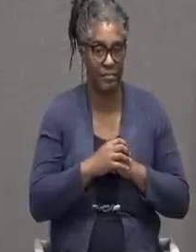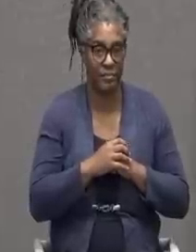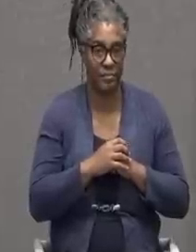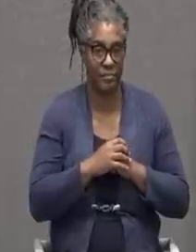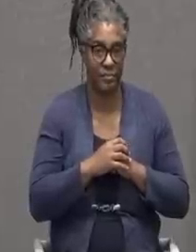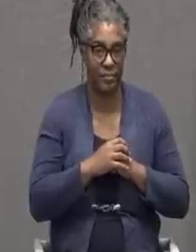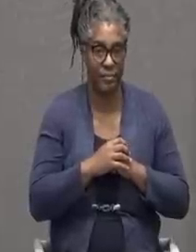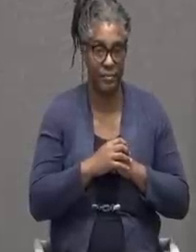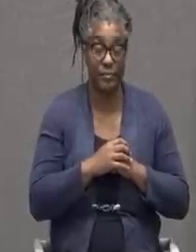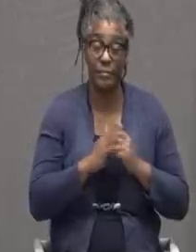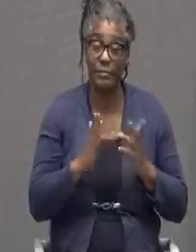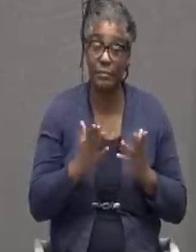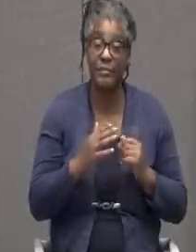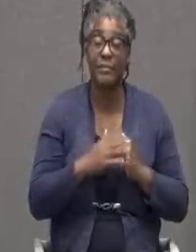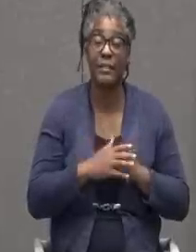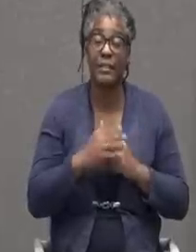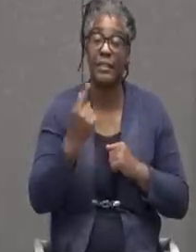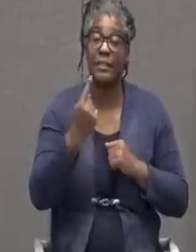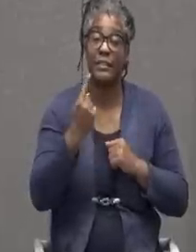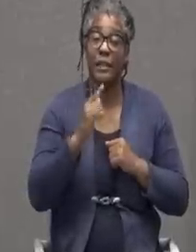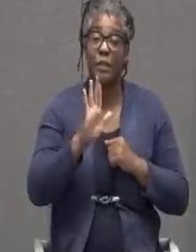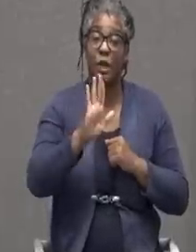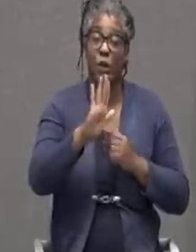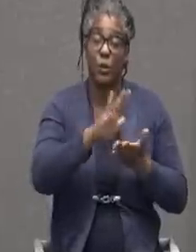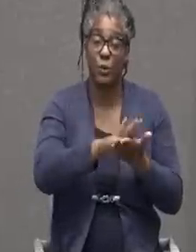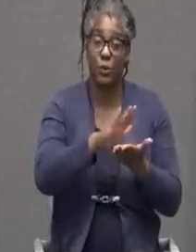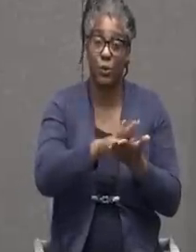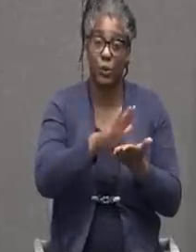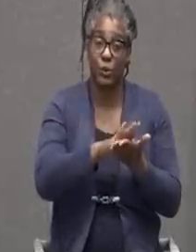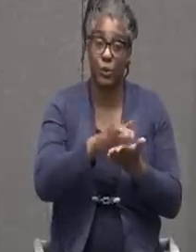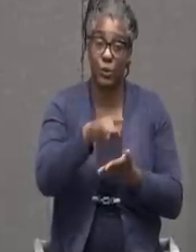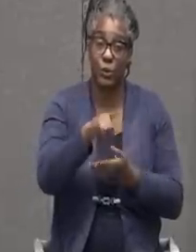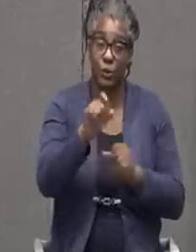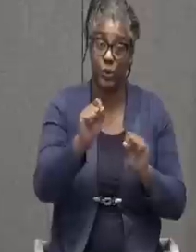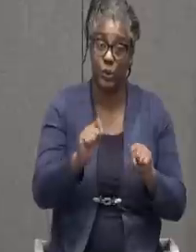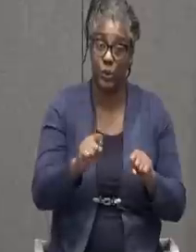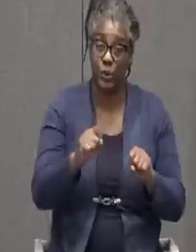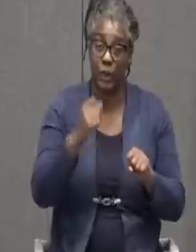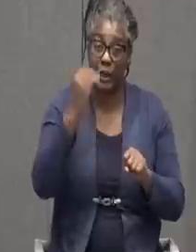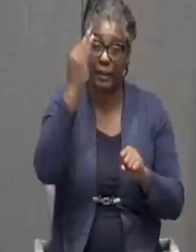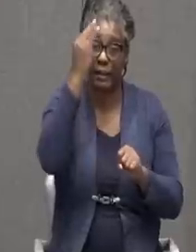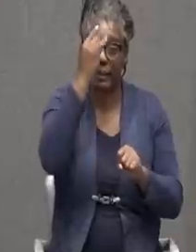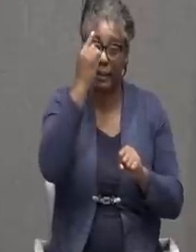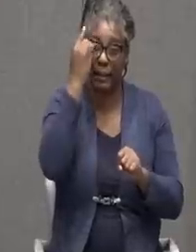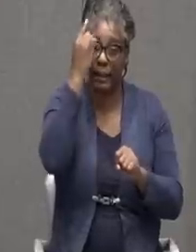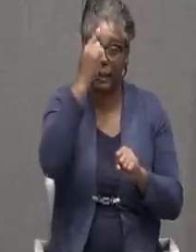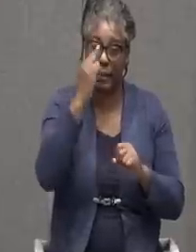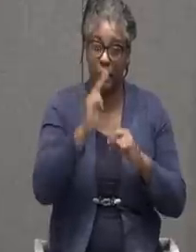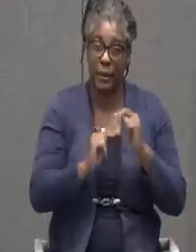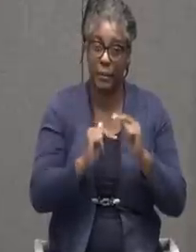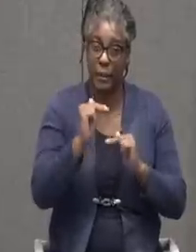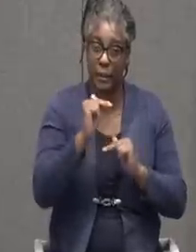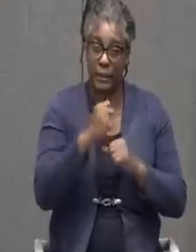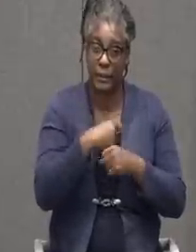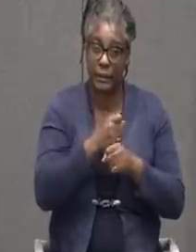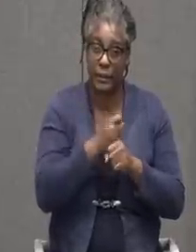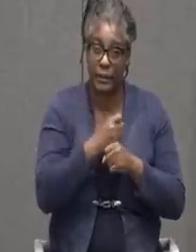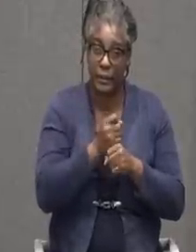something at your school that you can think about building, which I am going to attempt to since we have enough time, is a swing